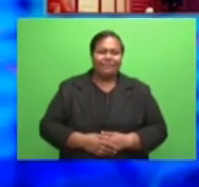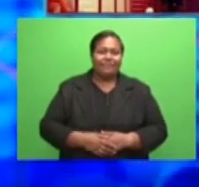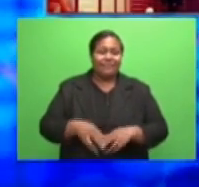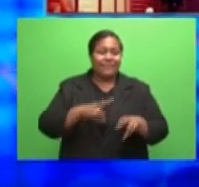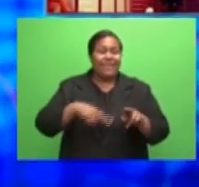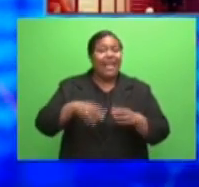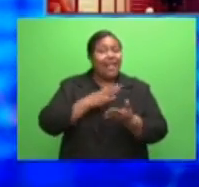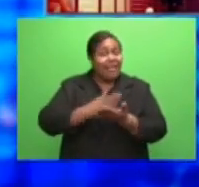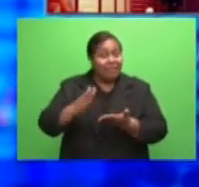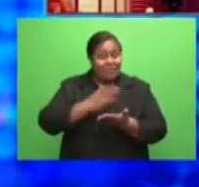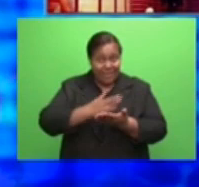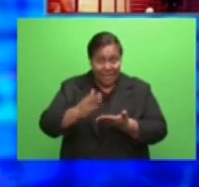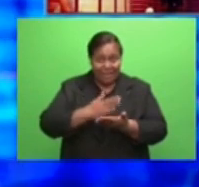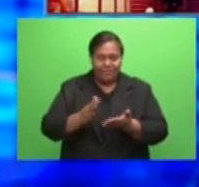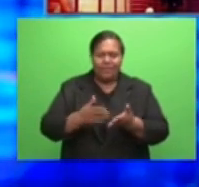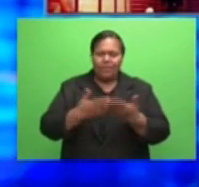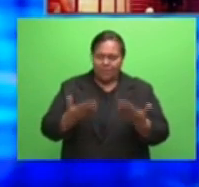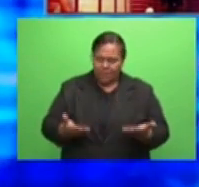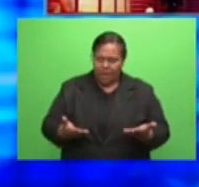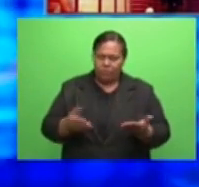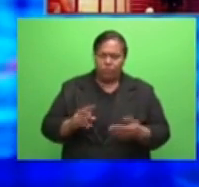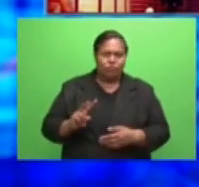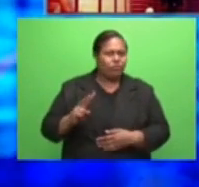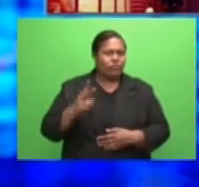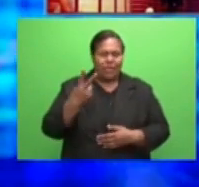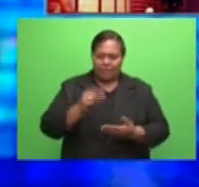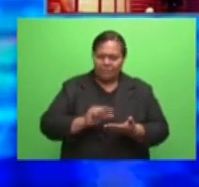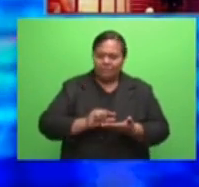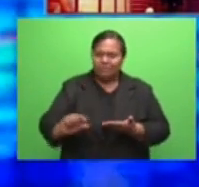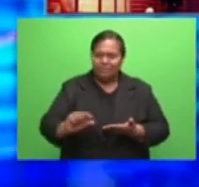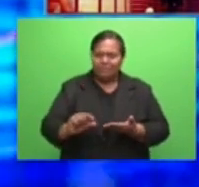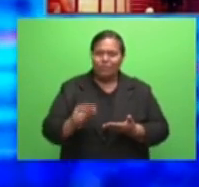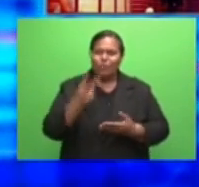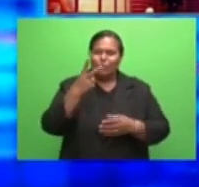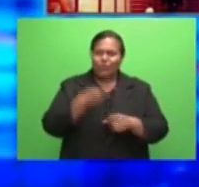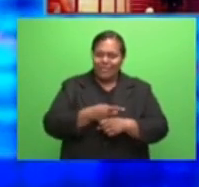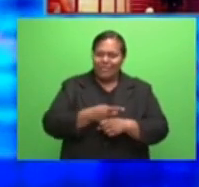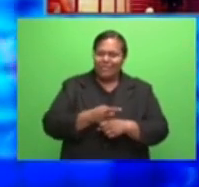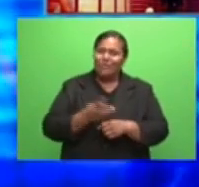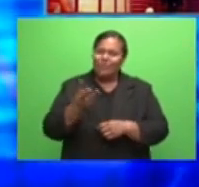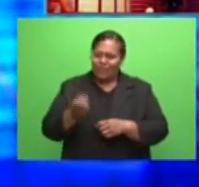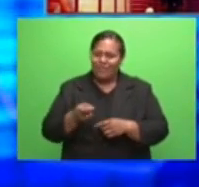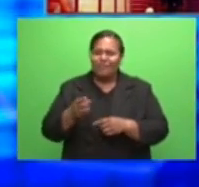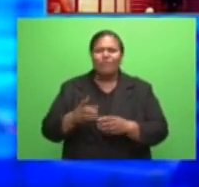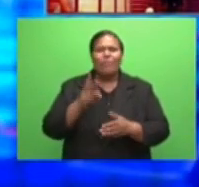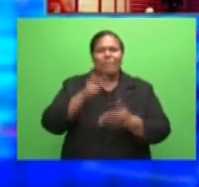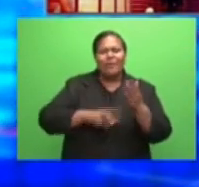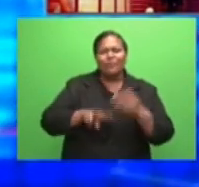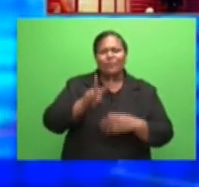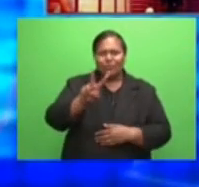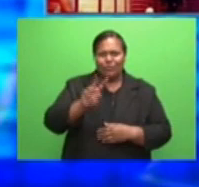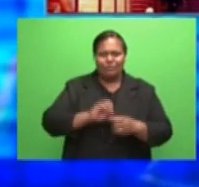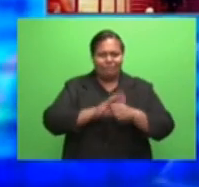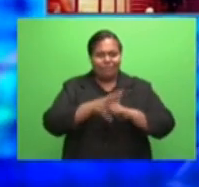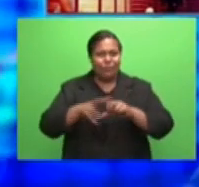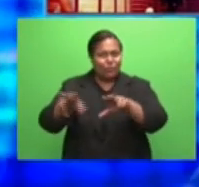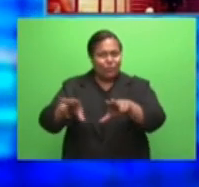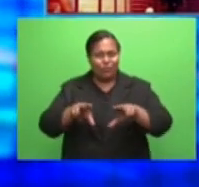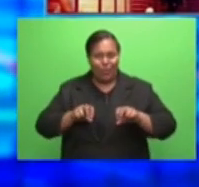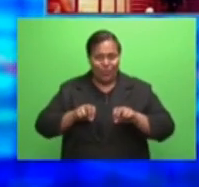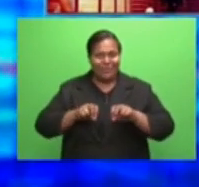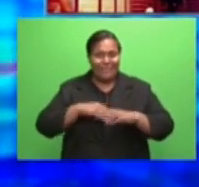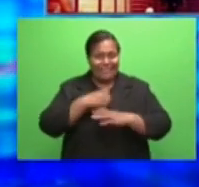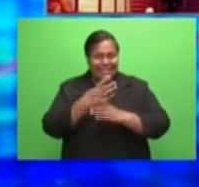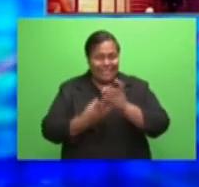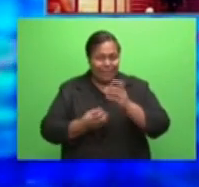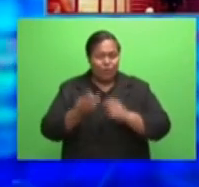National Provident Fund has disbursed its second fortnightly payment for Phase 2 of the COVID-19 withdrawal scheme. More than 21,000